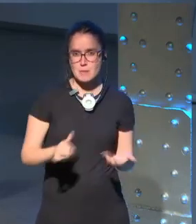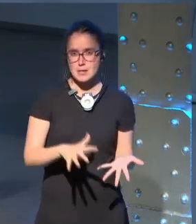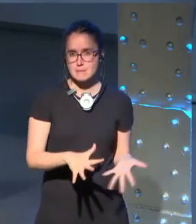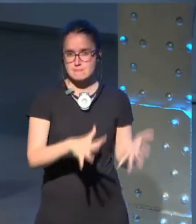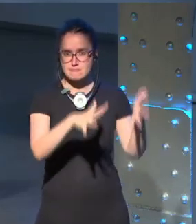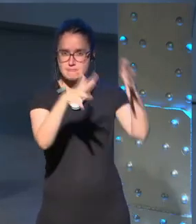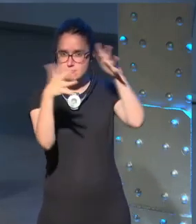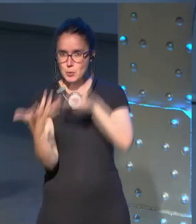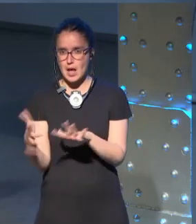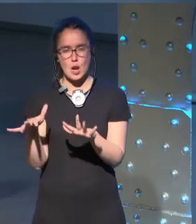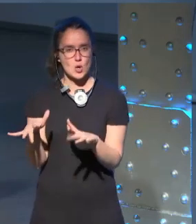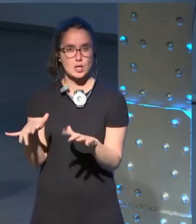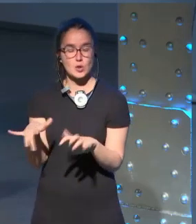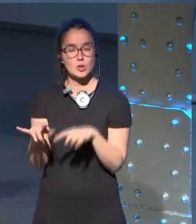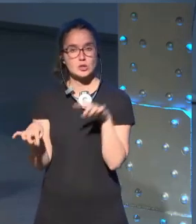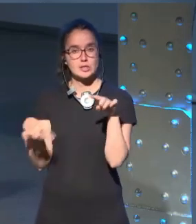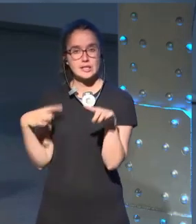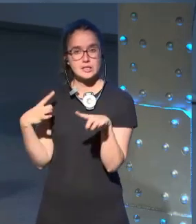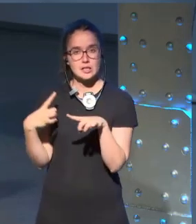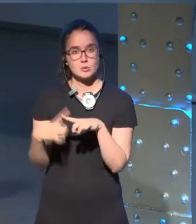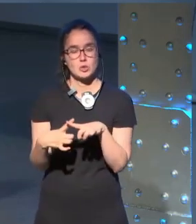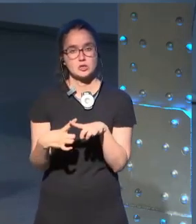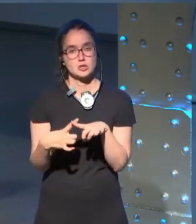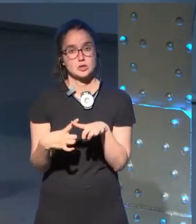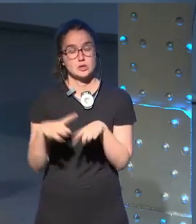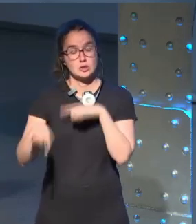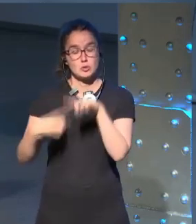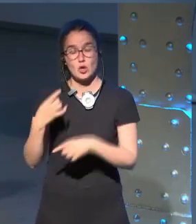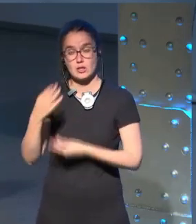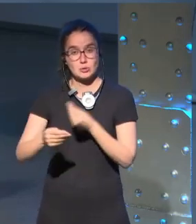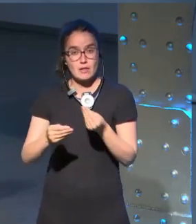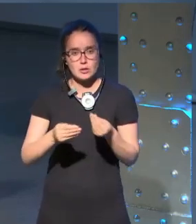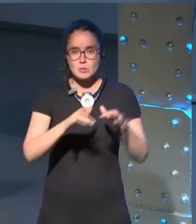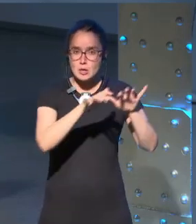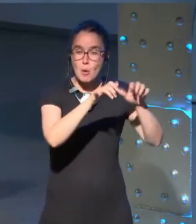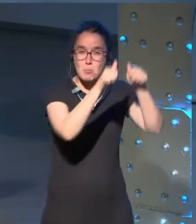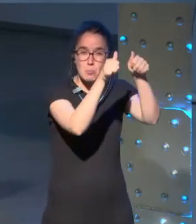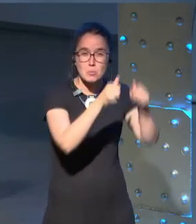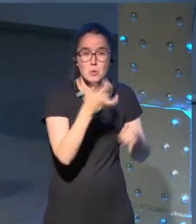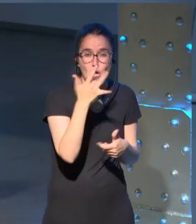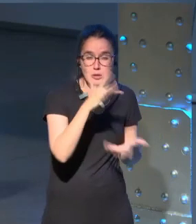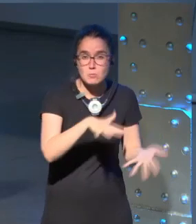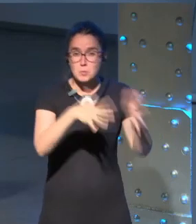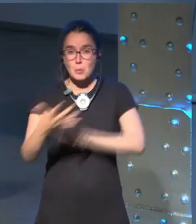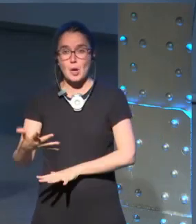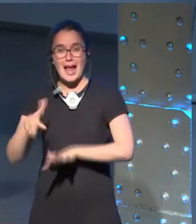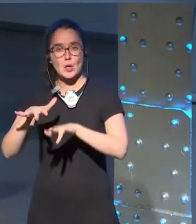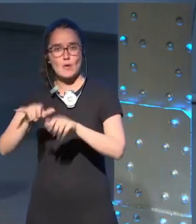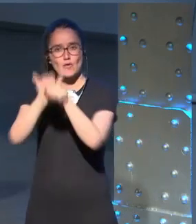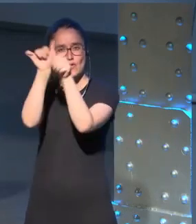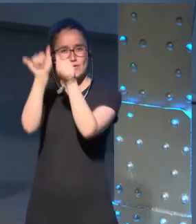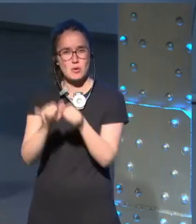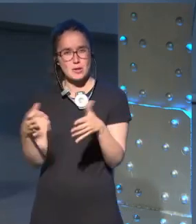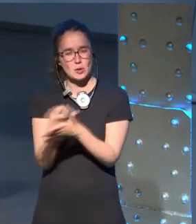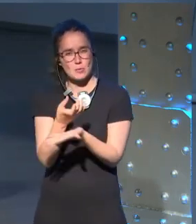something when it ended up on the computer. And then when my editor gets to it, it gets edited down again, and then when it gets to the